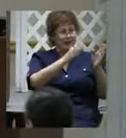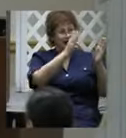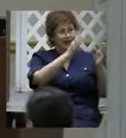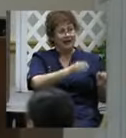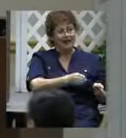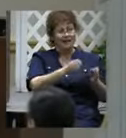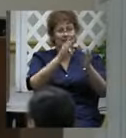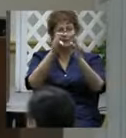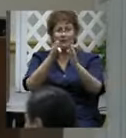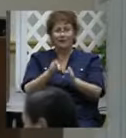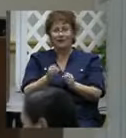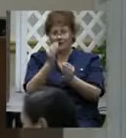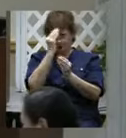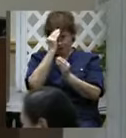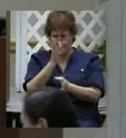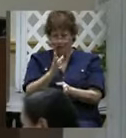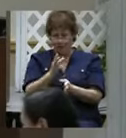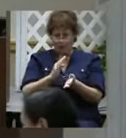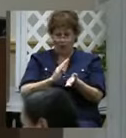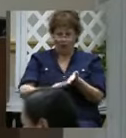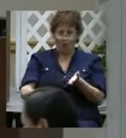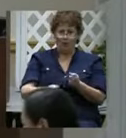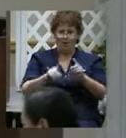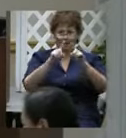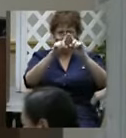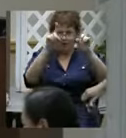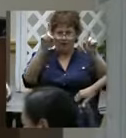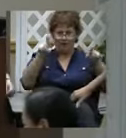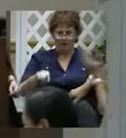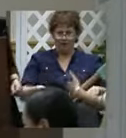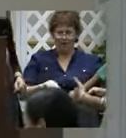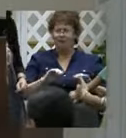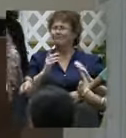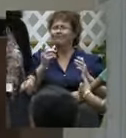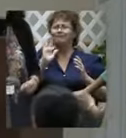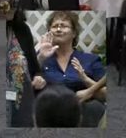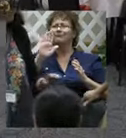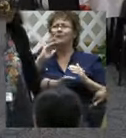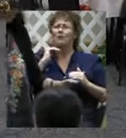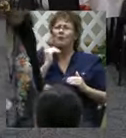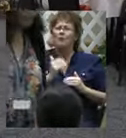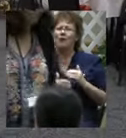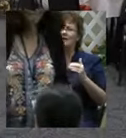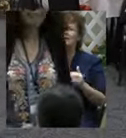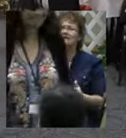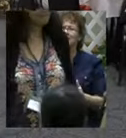specific information on the waiver form, and what's the process? Go ahead.